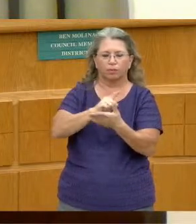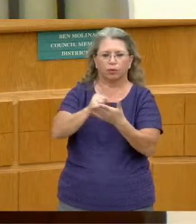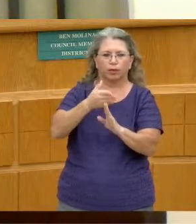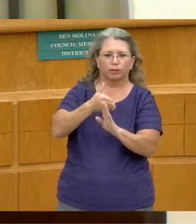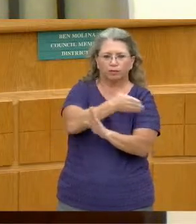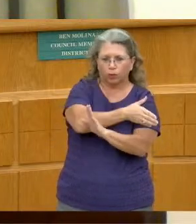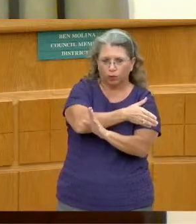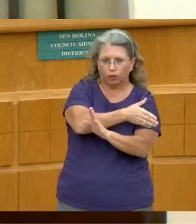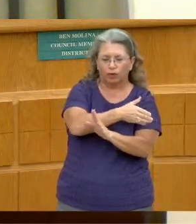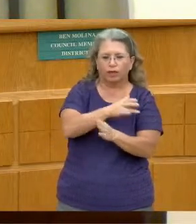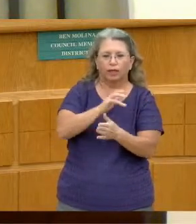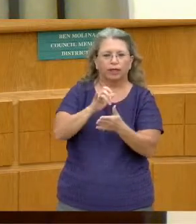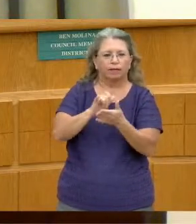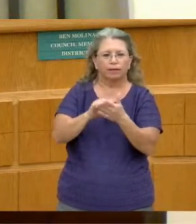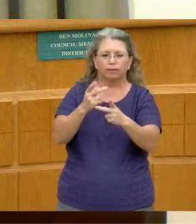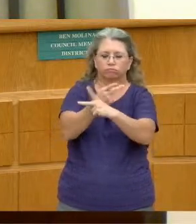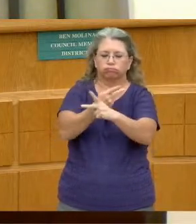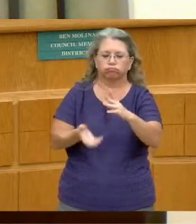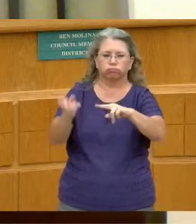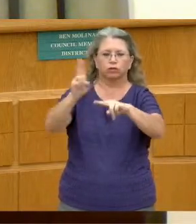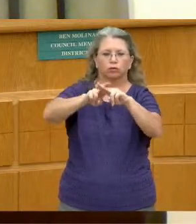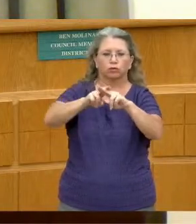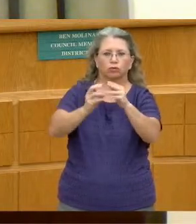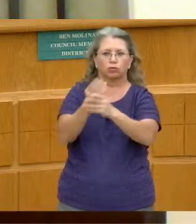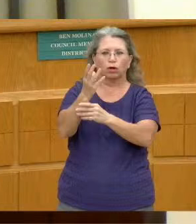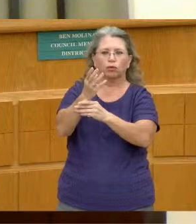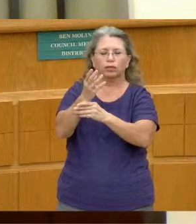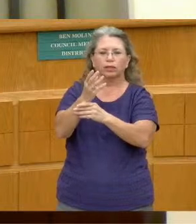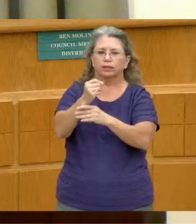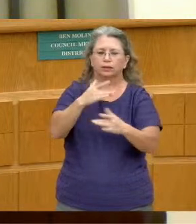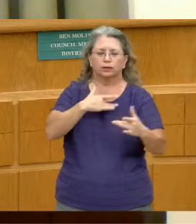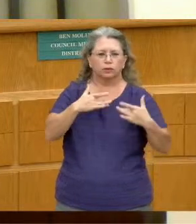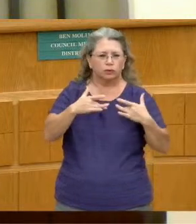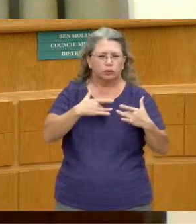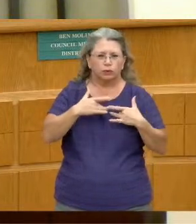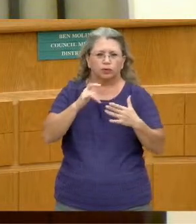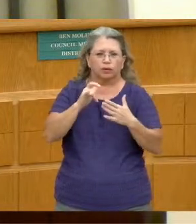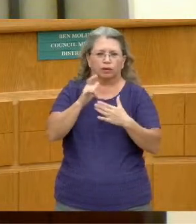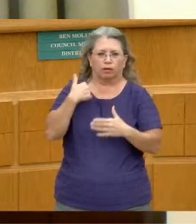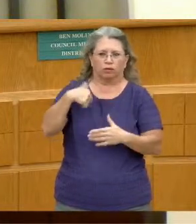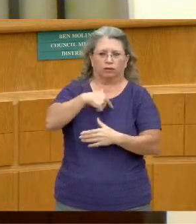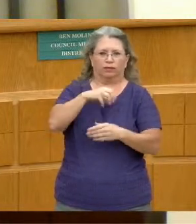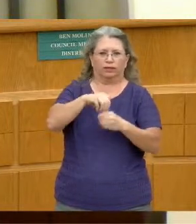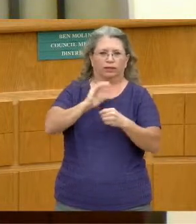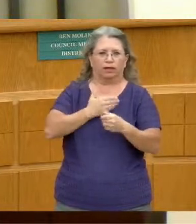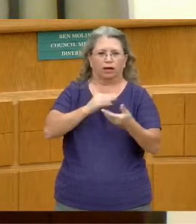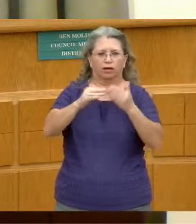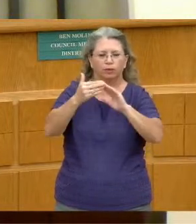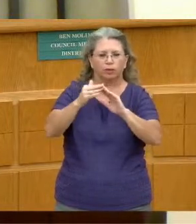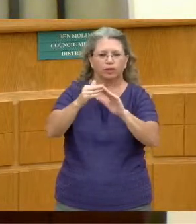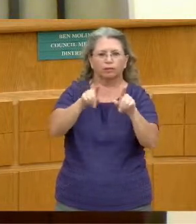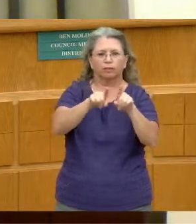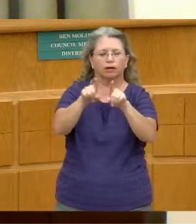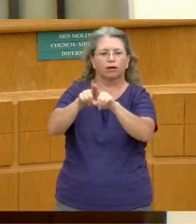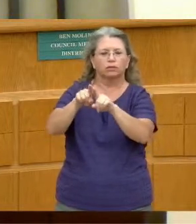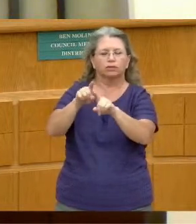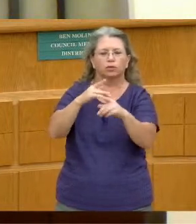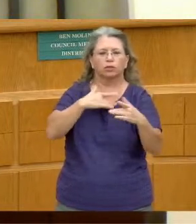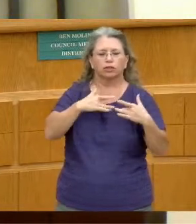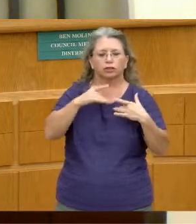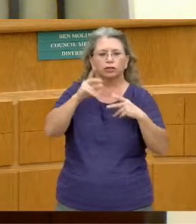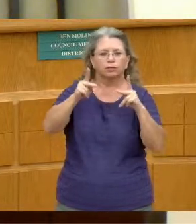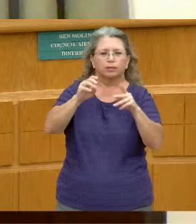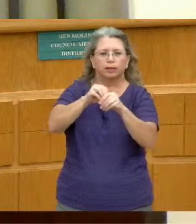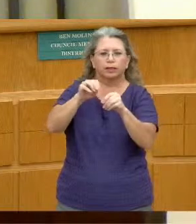This exponential growth is disconcerting to those of us in our community, but also to those in the surrounding towns,